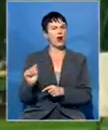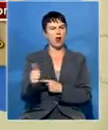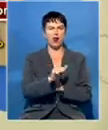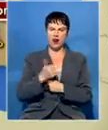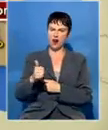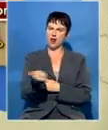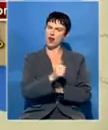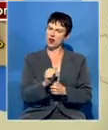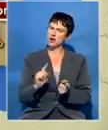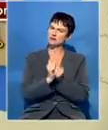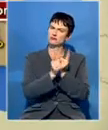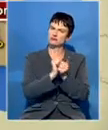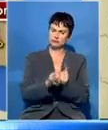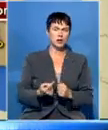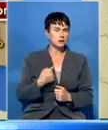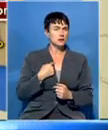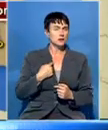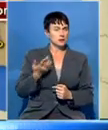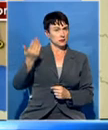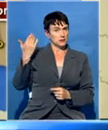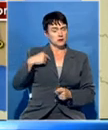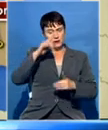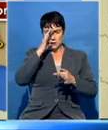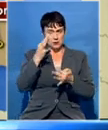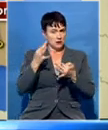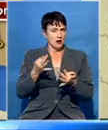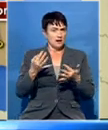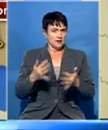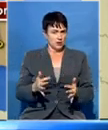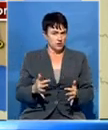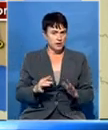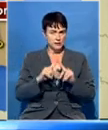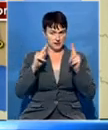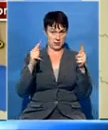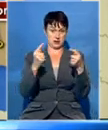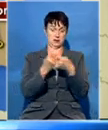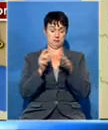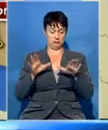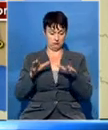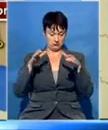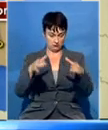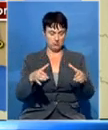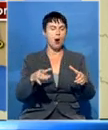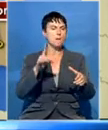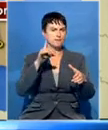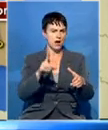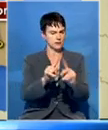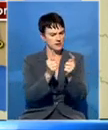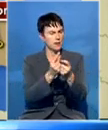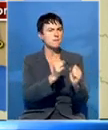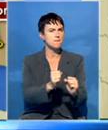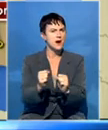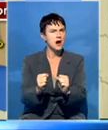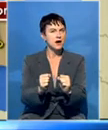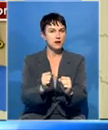system. We decided beforehand that the same 23 must go there and improve on the previous performance. But even before this game, I've